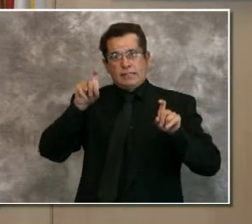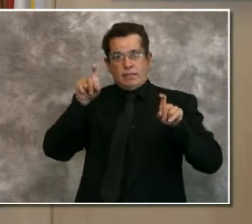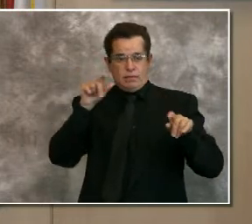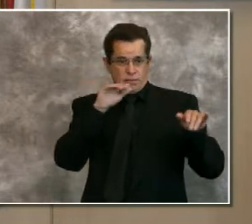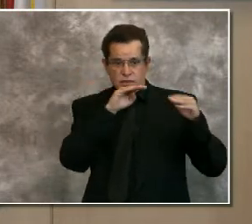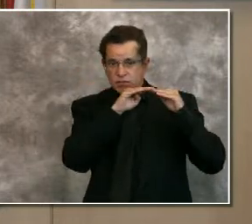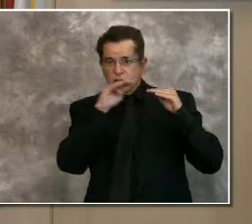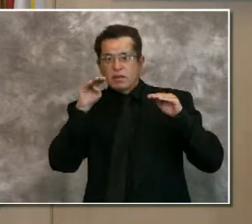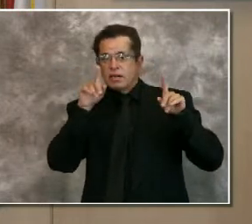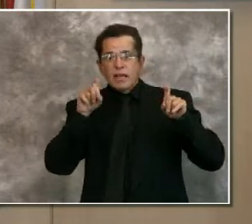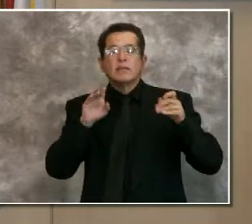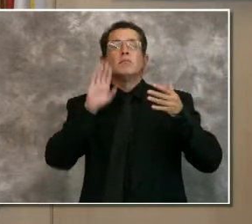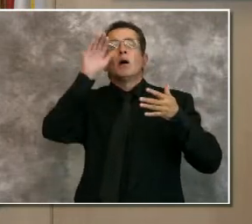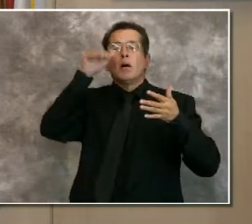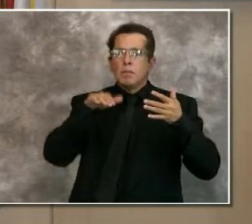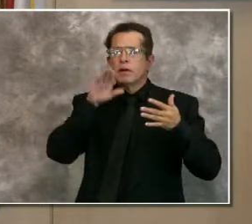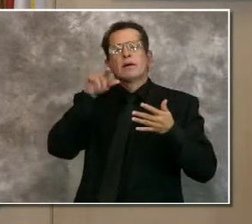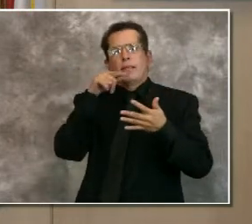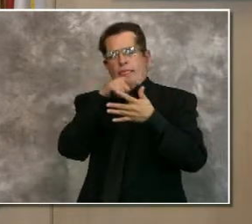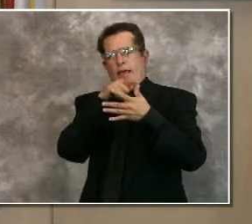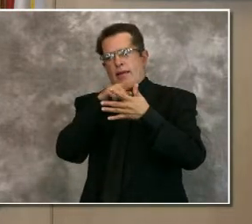stable, that particular metric